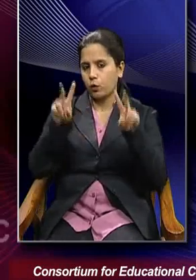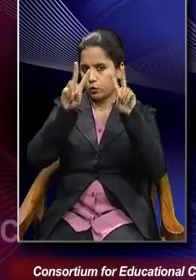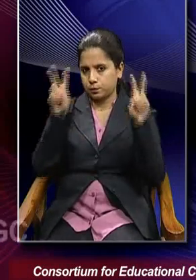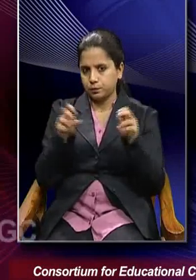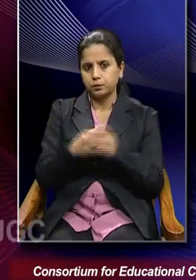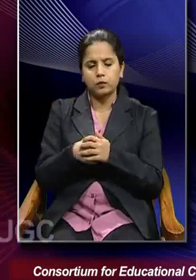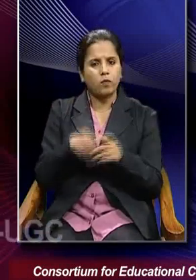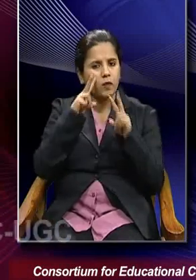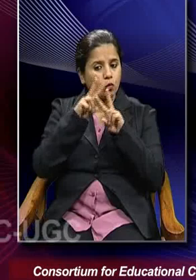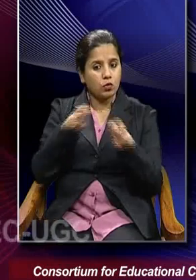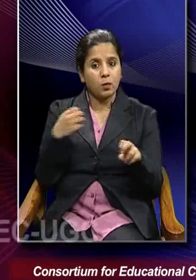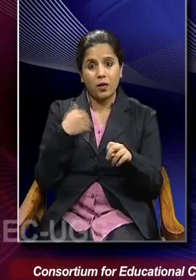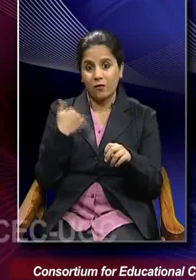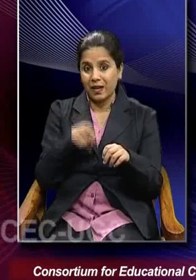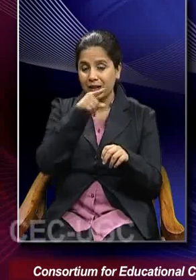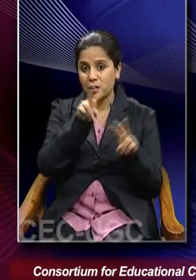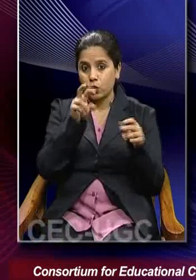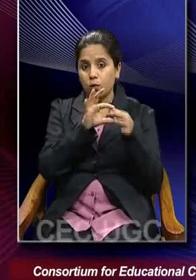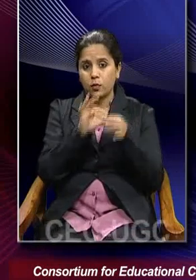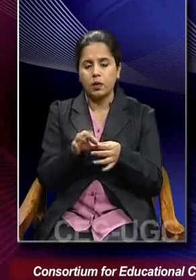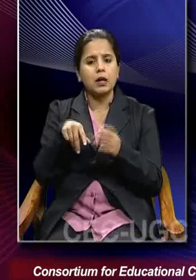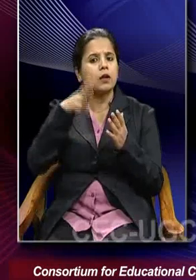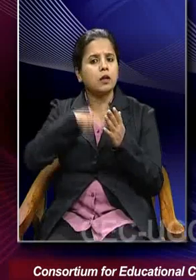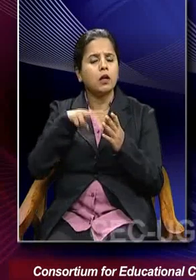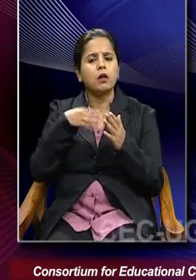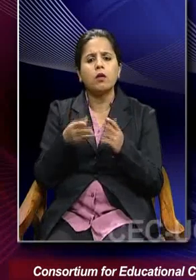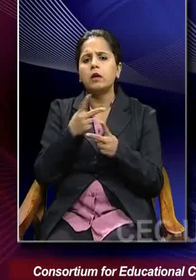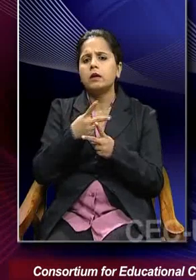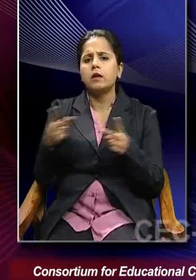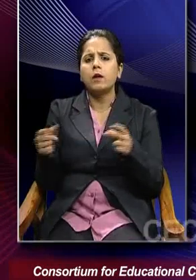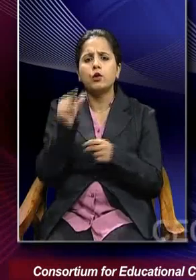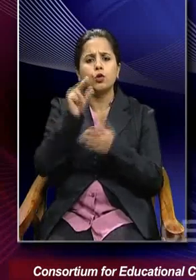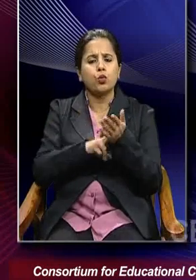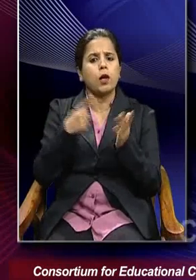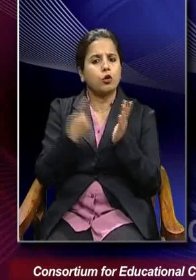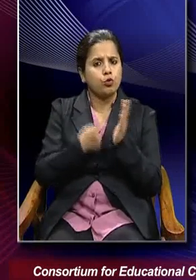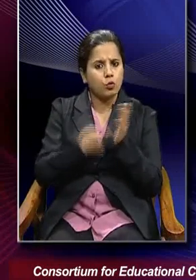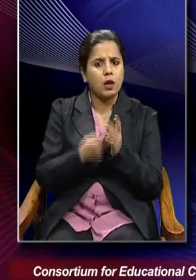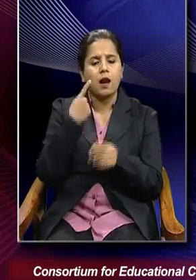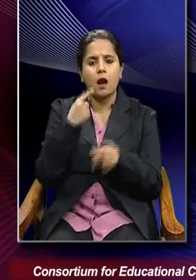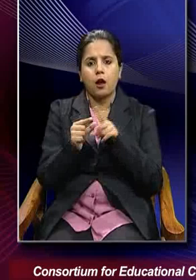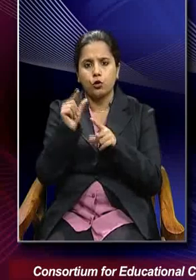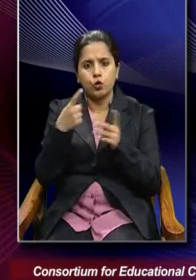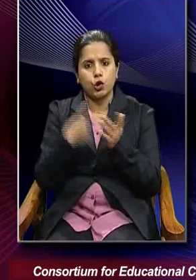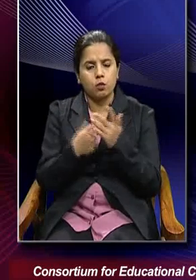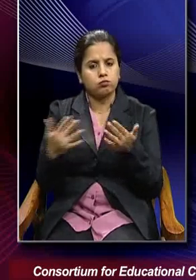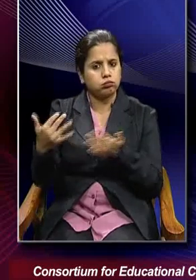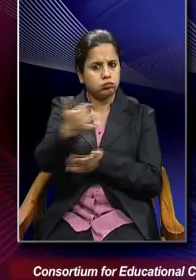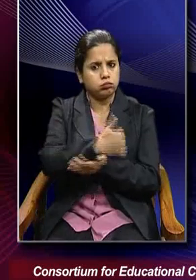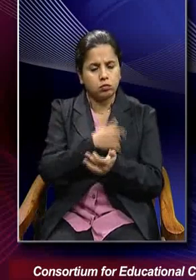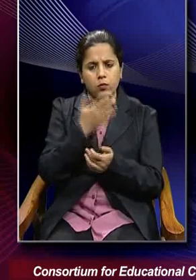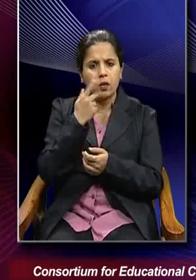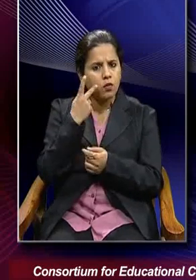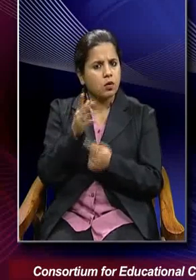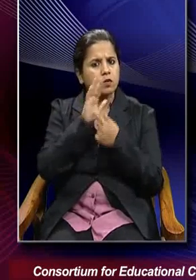the research that we did for the theme, reading from various UN reports and ITU reports, it was pointed out